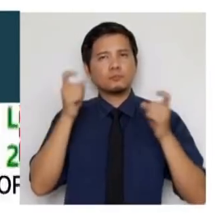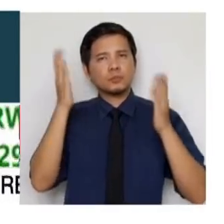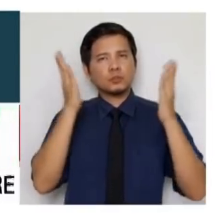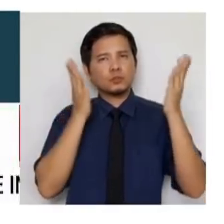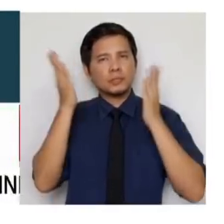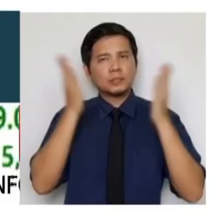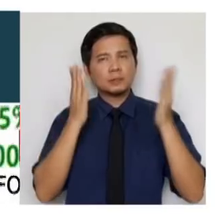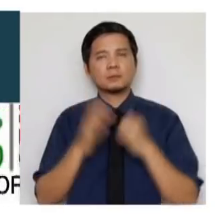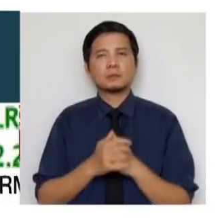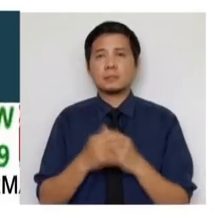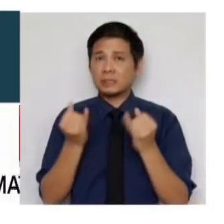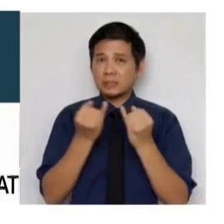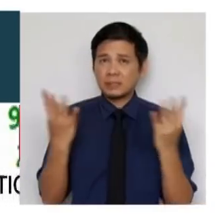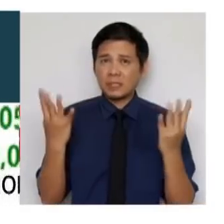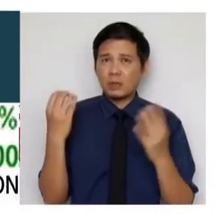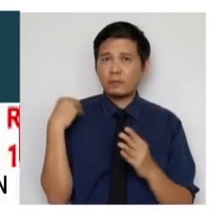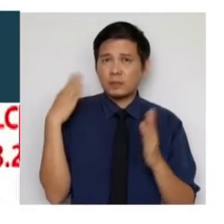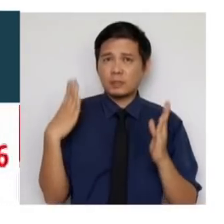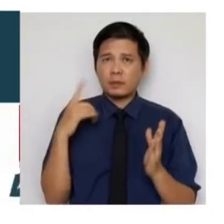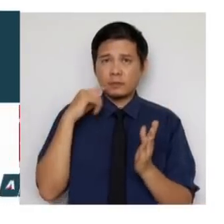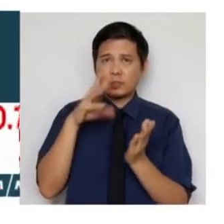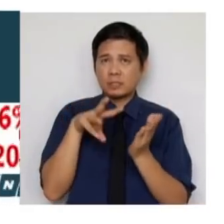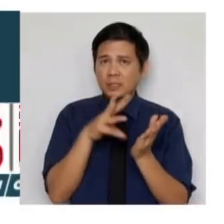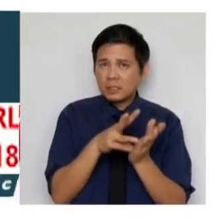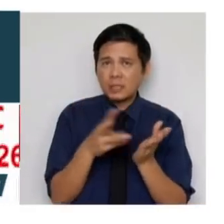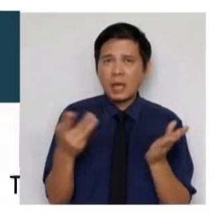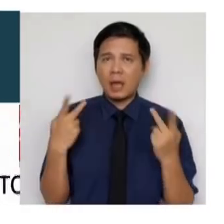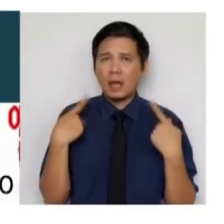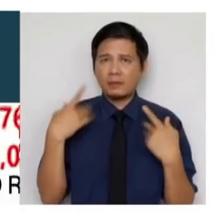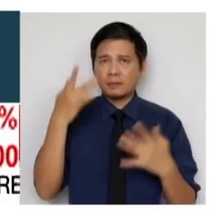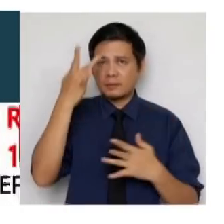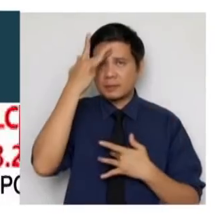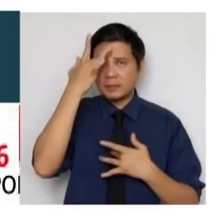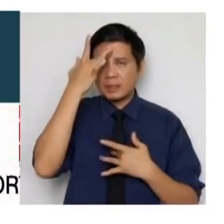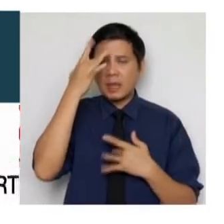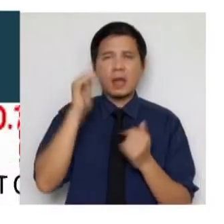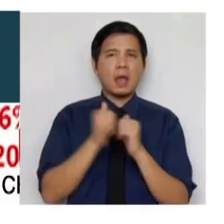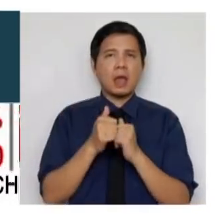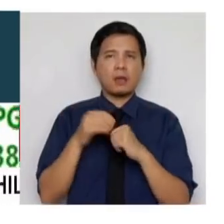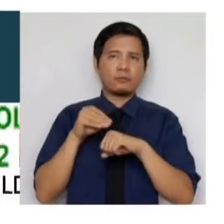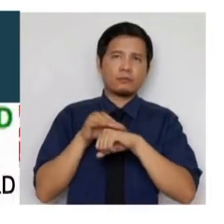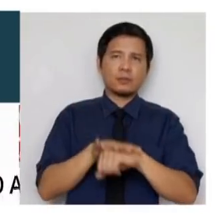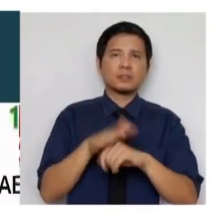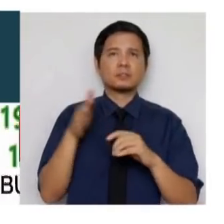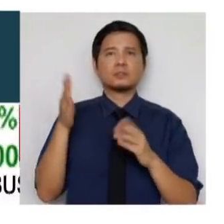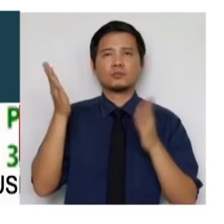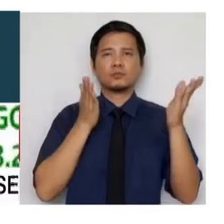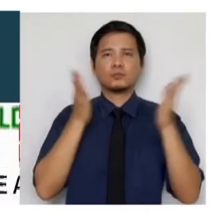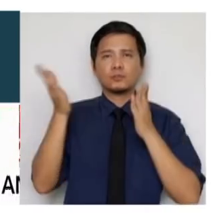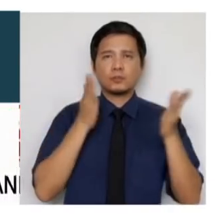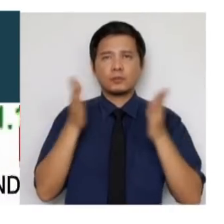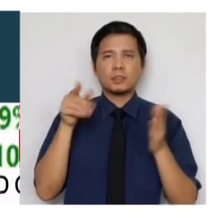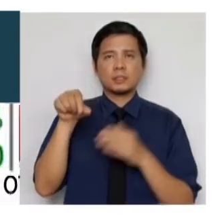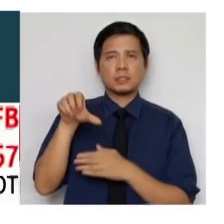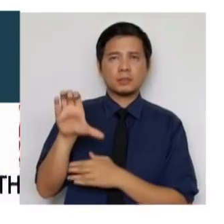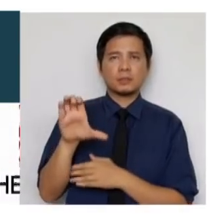city's officials are infected as we speak, and how has this affected the delivery of service in Quezon City,